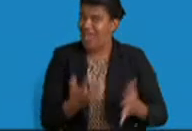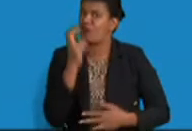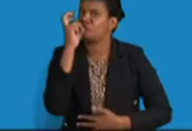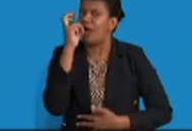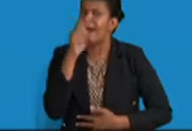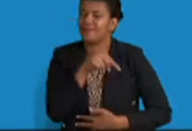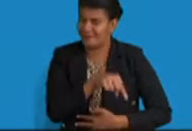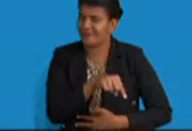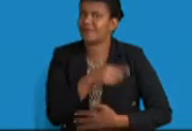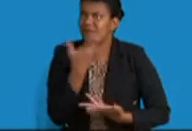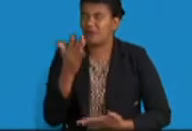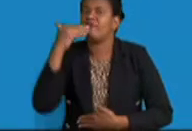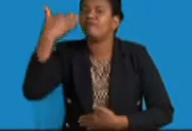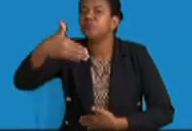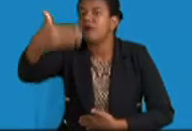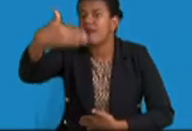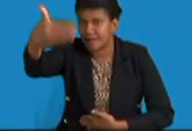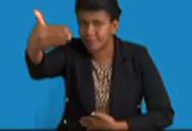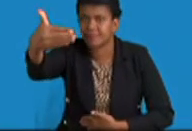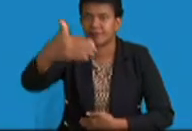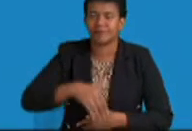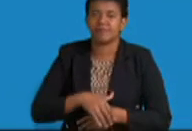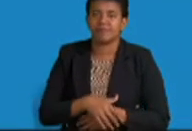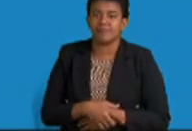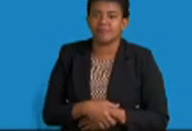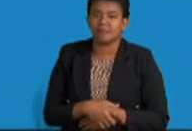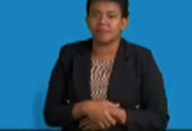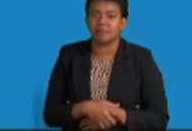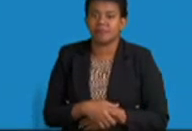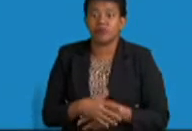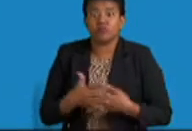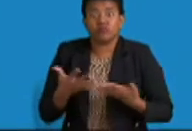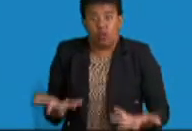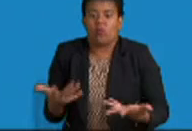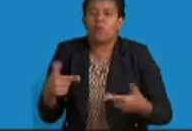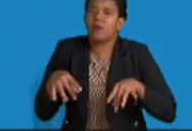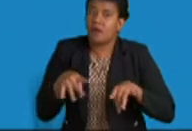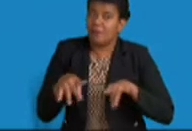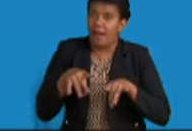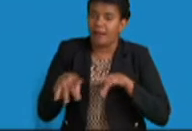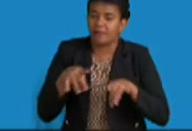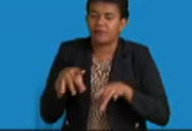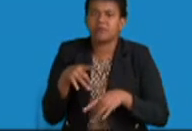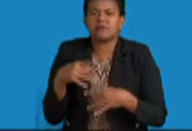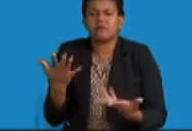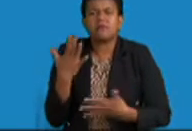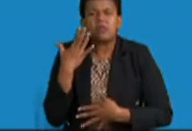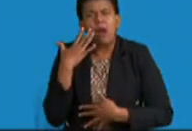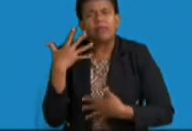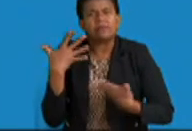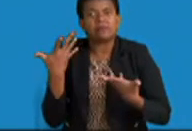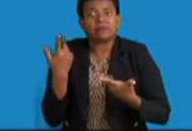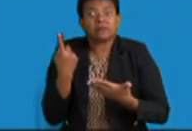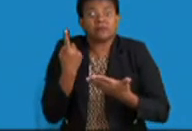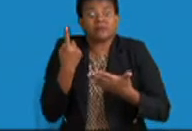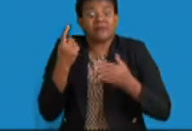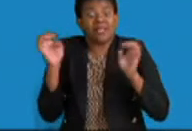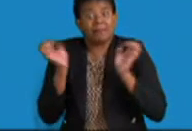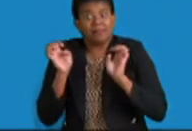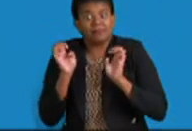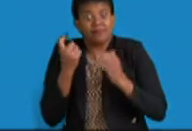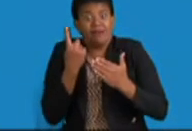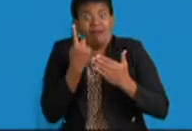is that in the first hours after an environmental emergency, security forces will mobilize trained medical experts,